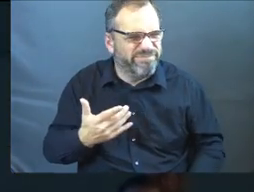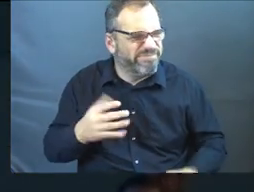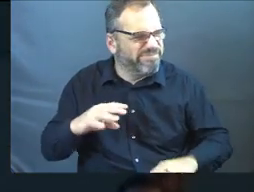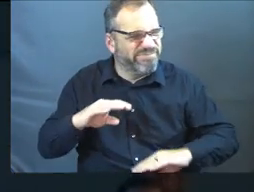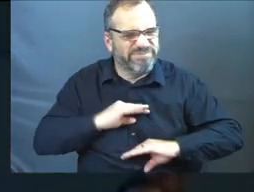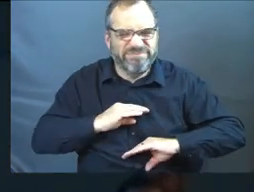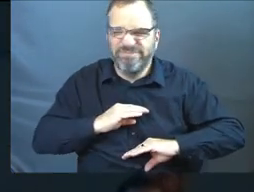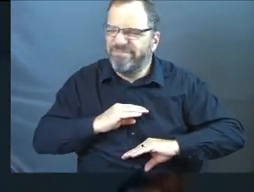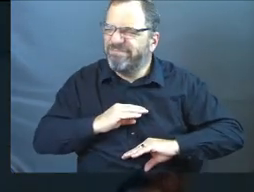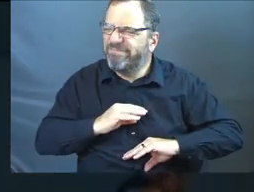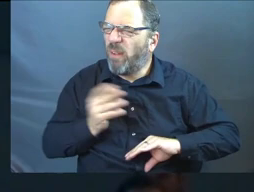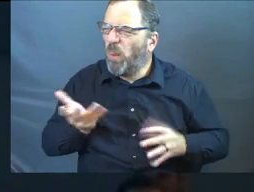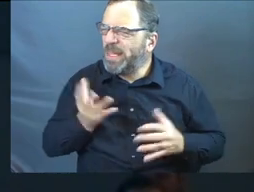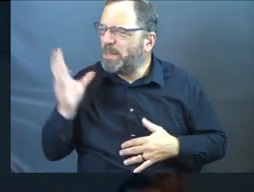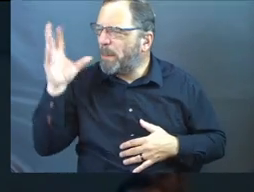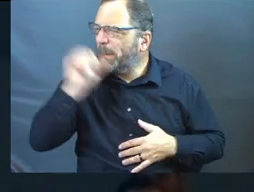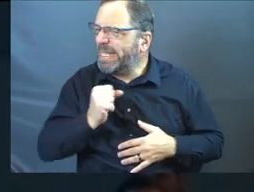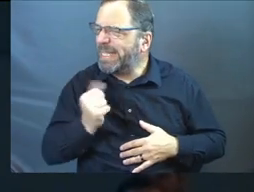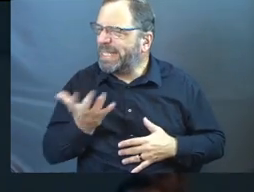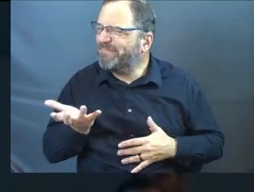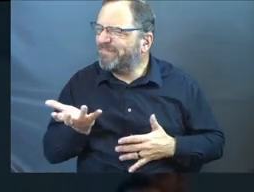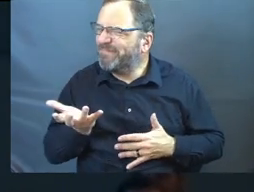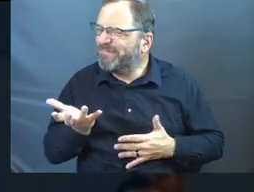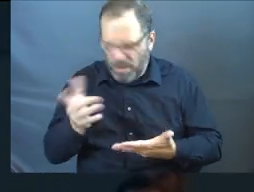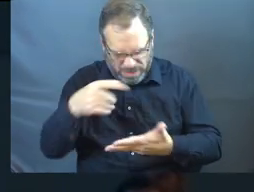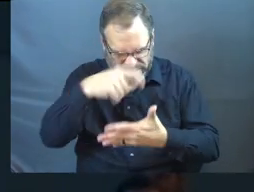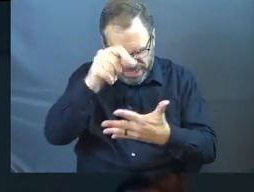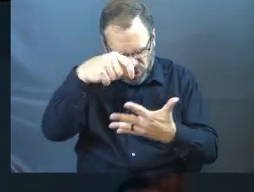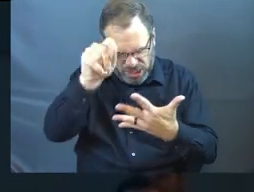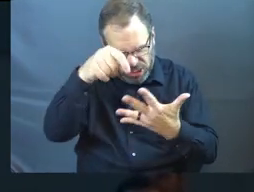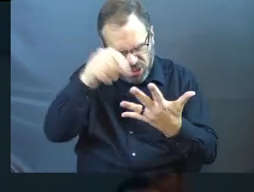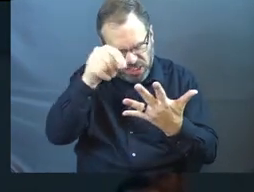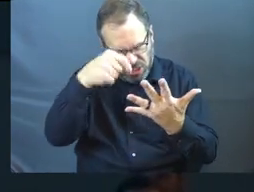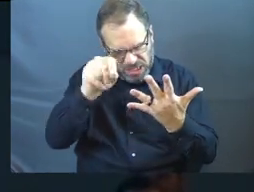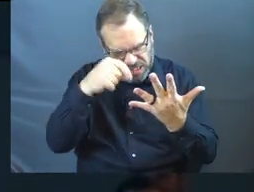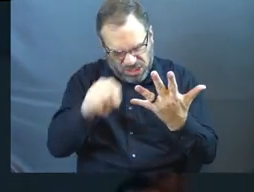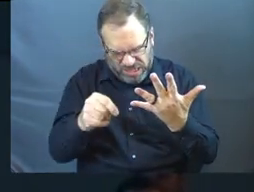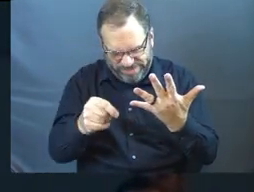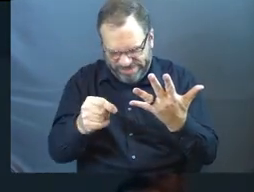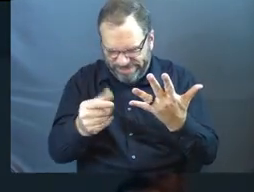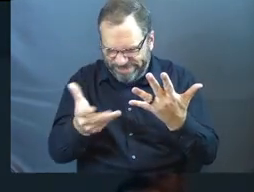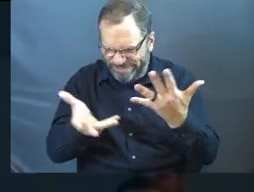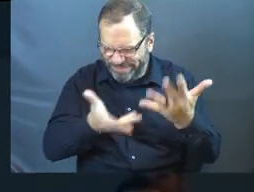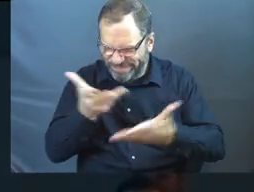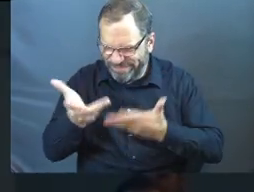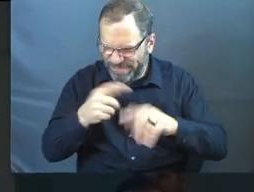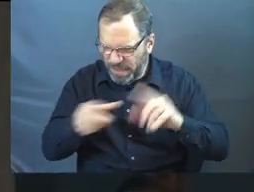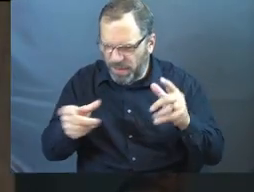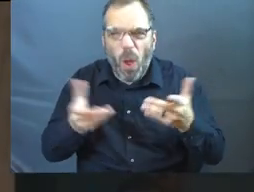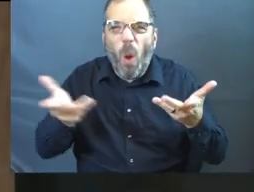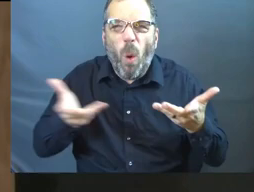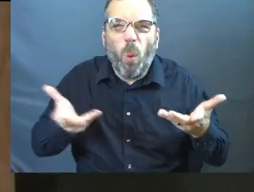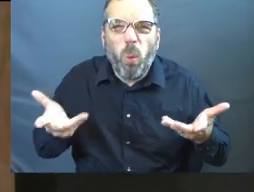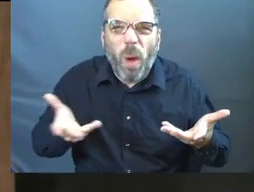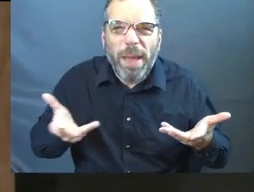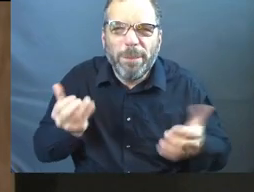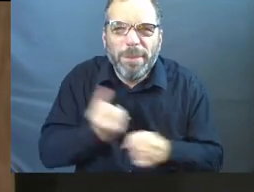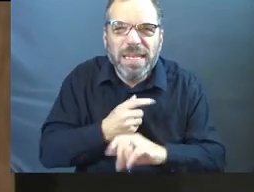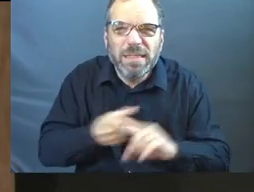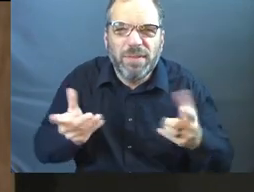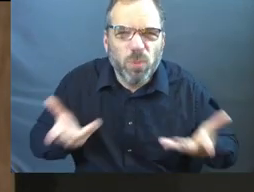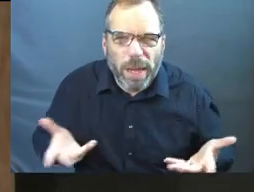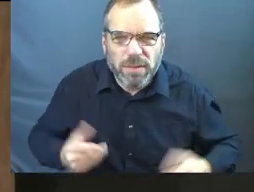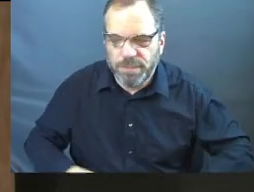left feeling like something was missing this Christmas. Something was supposed to be different. So what is it then? What makes the